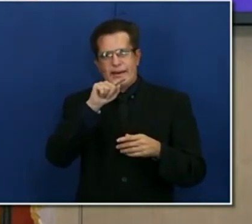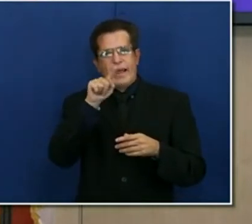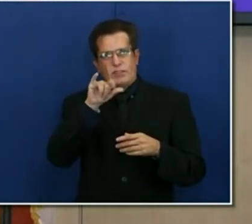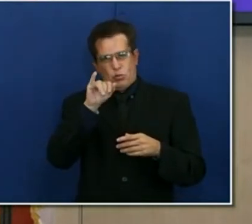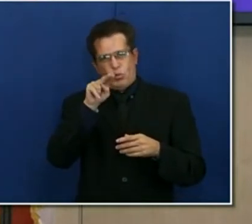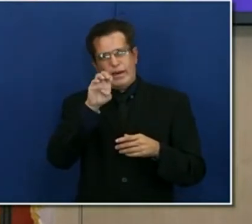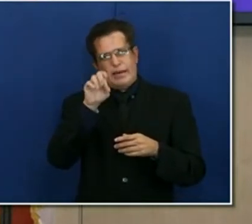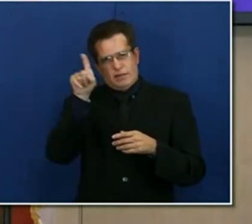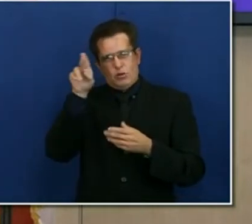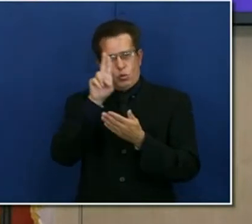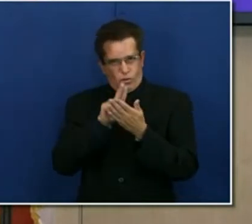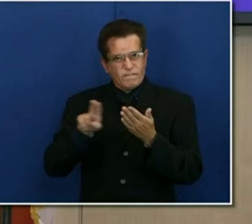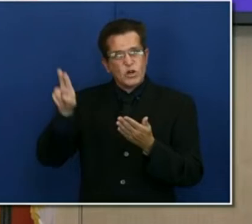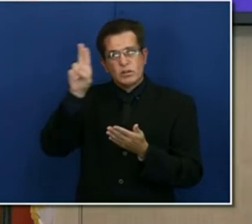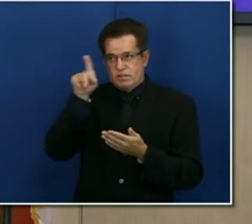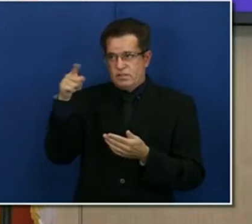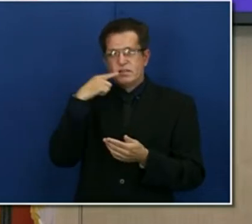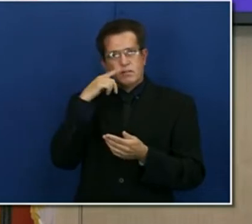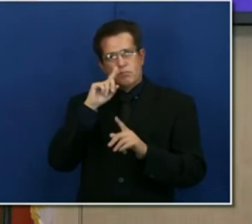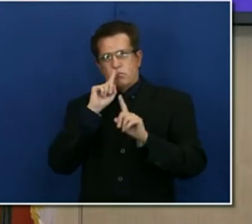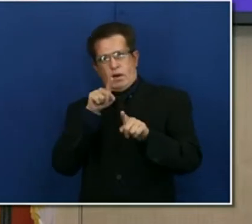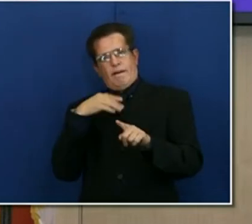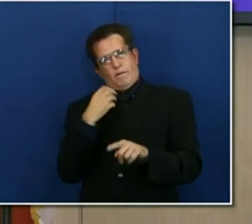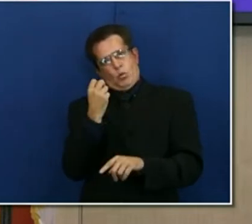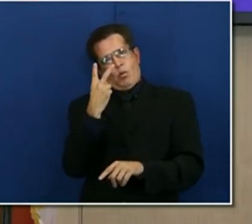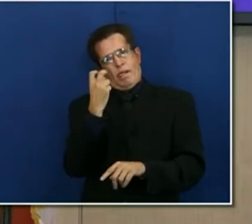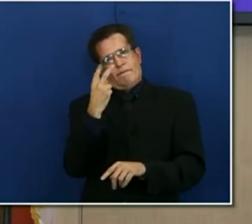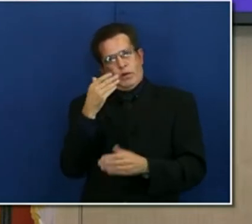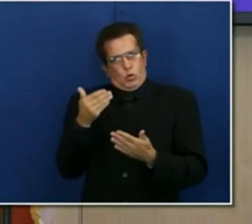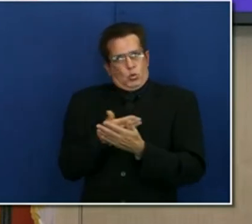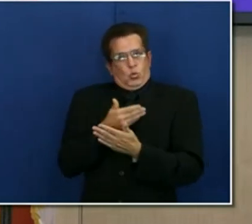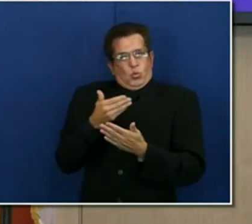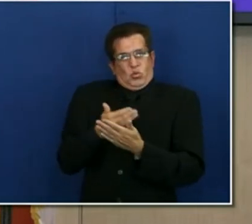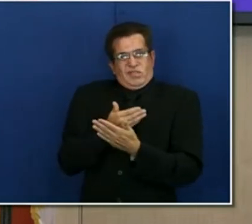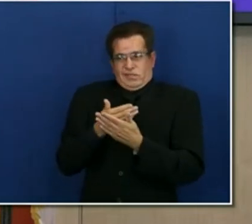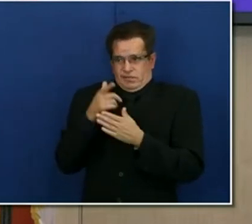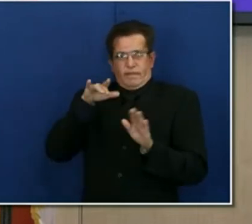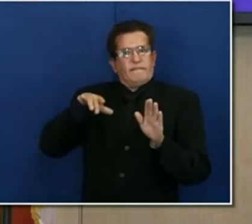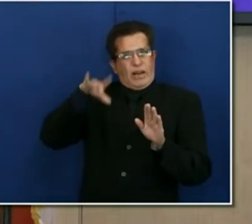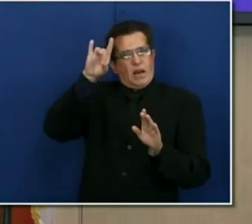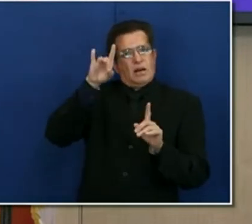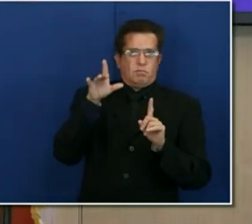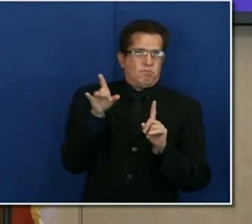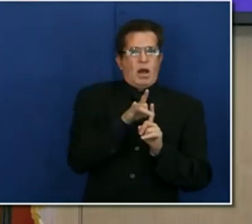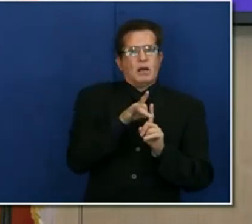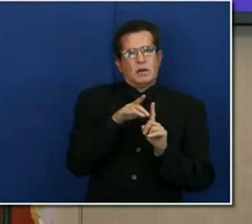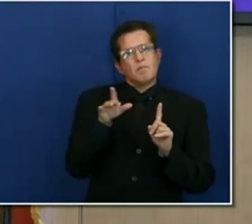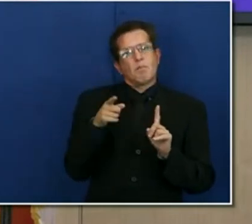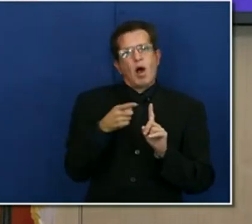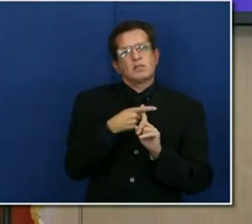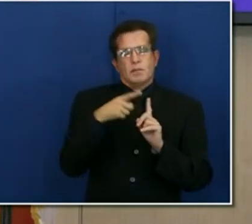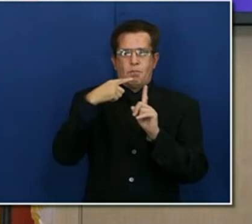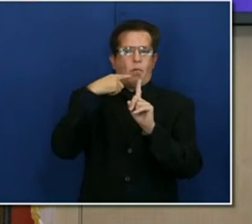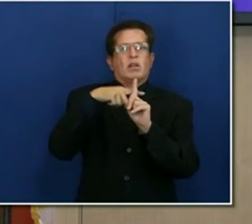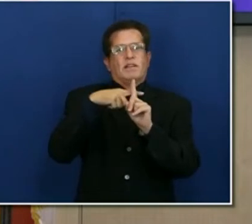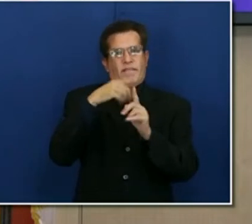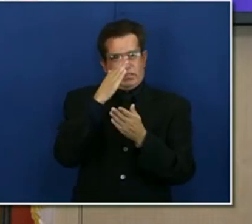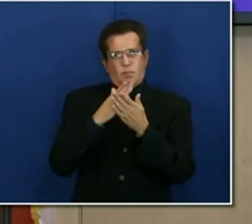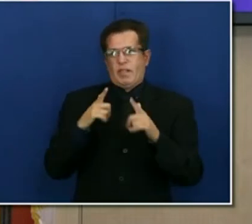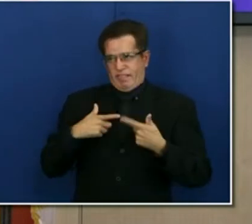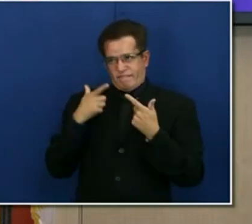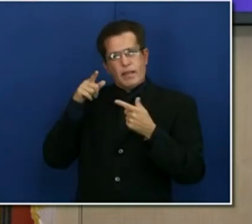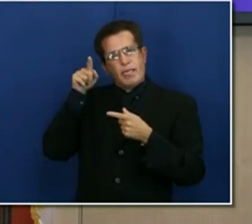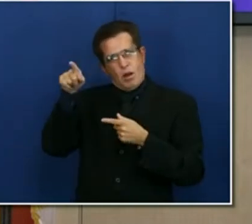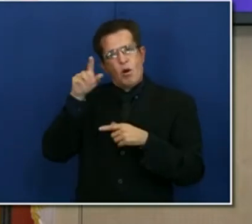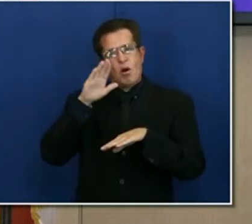that they had a dozen new cases that had been identified, some of whom reside on campus in their